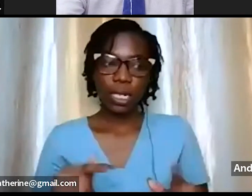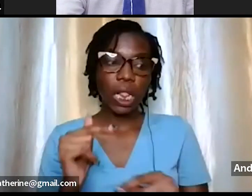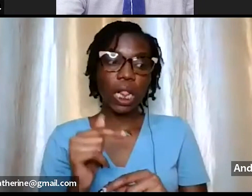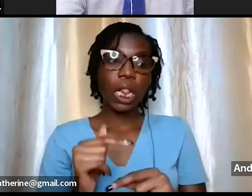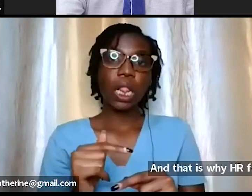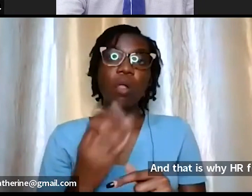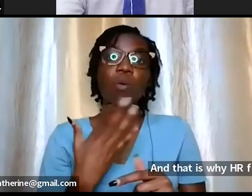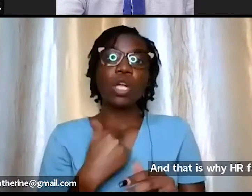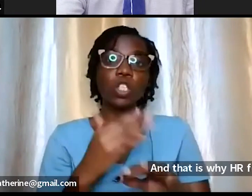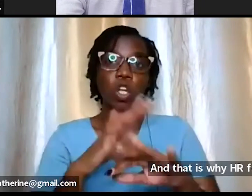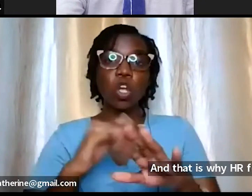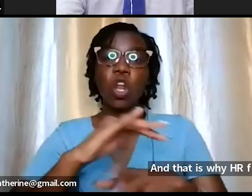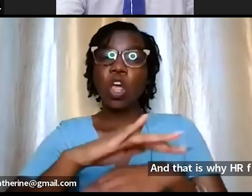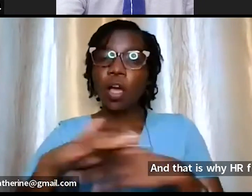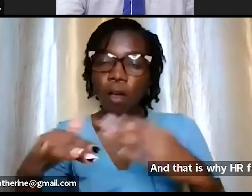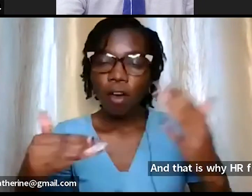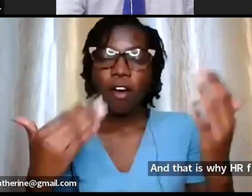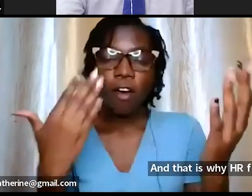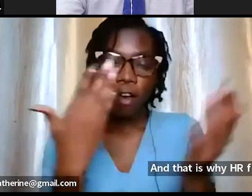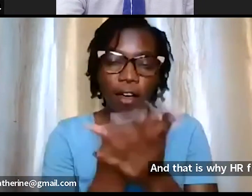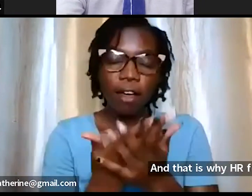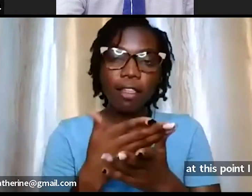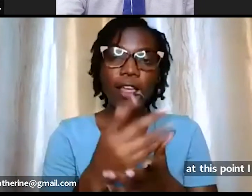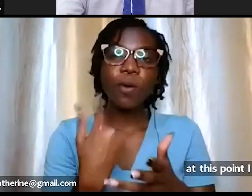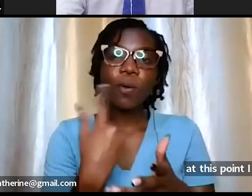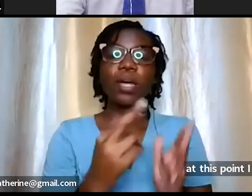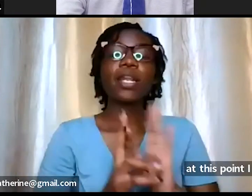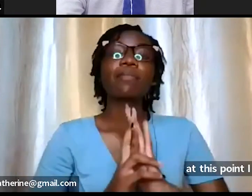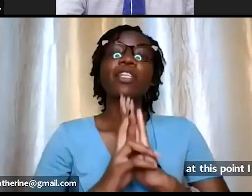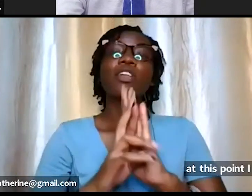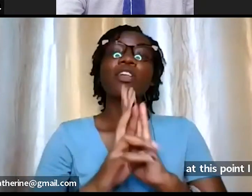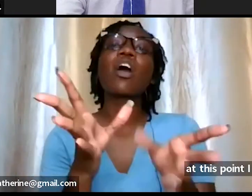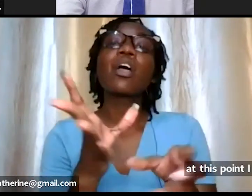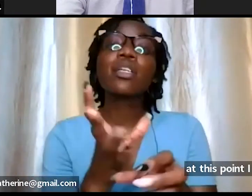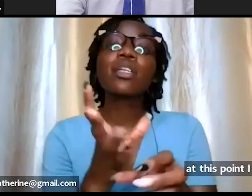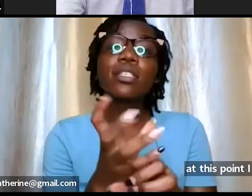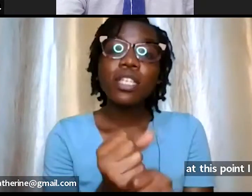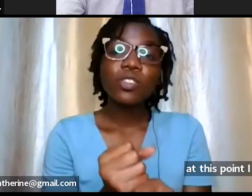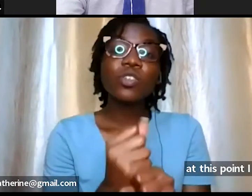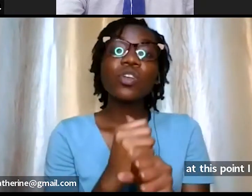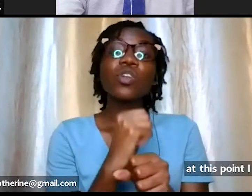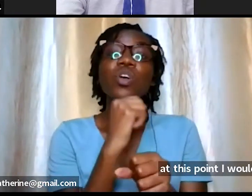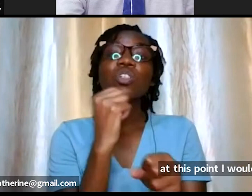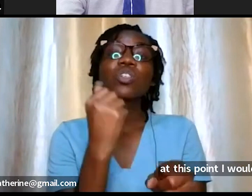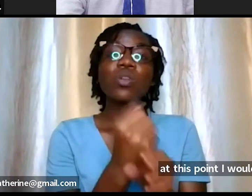upon everybody here who is representing an organization that has not done HR for